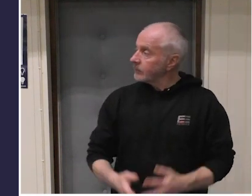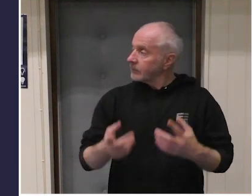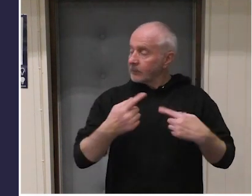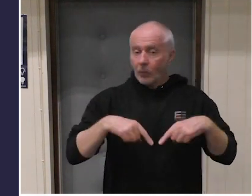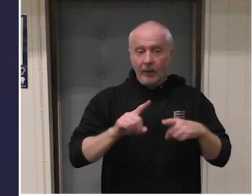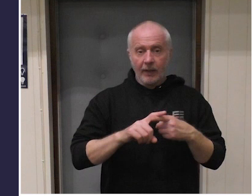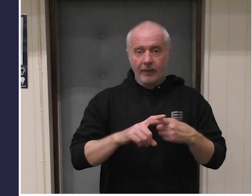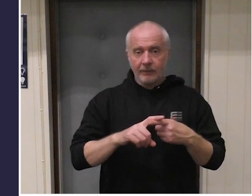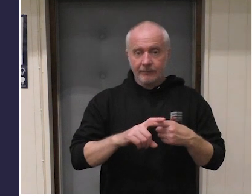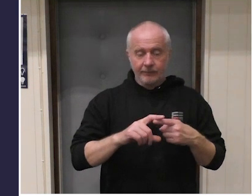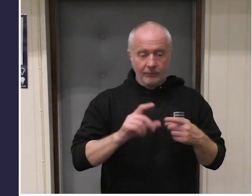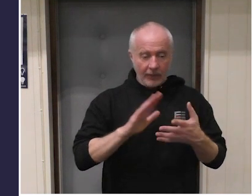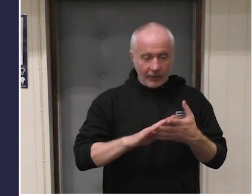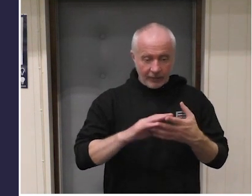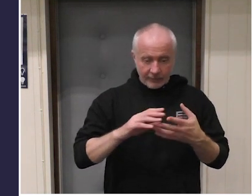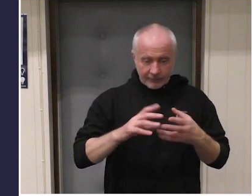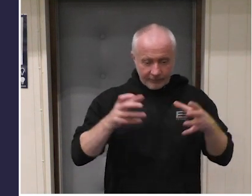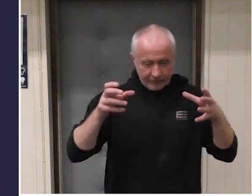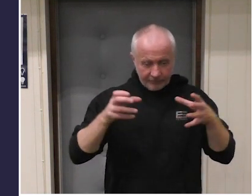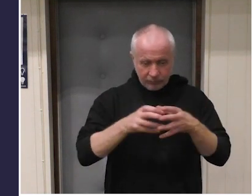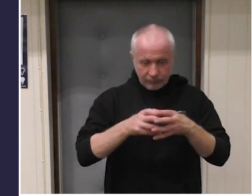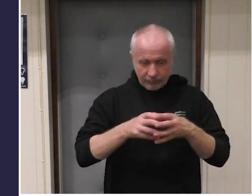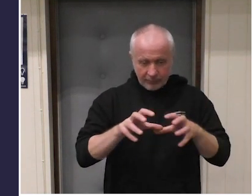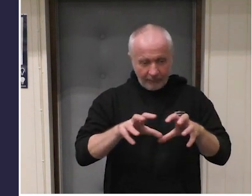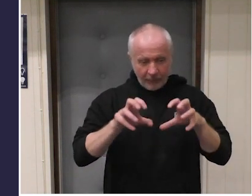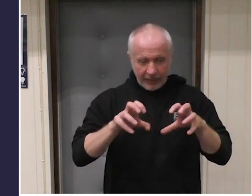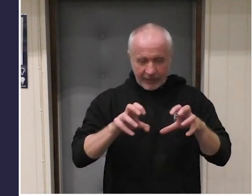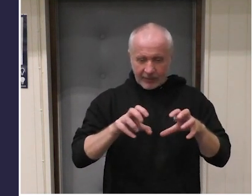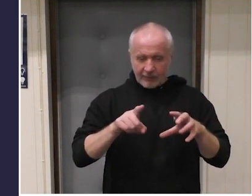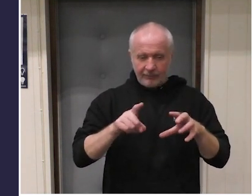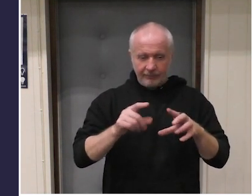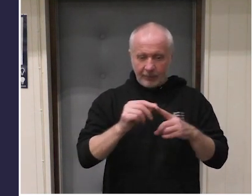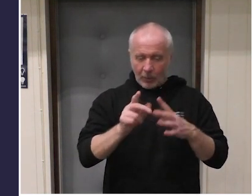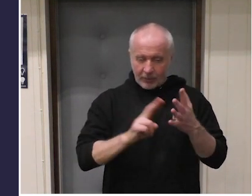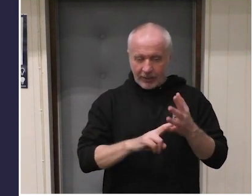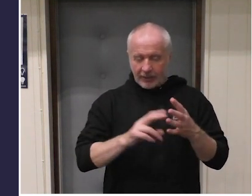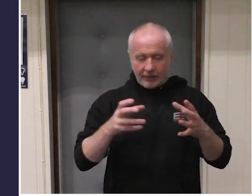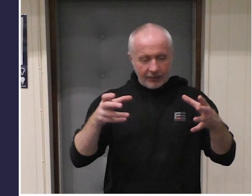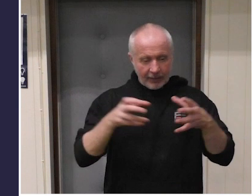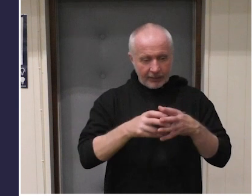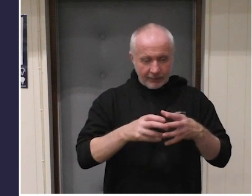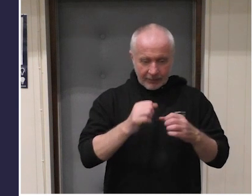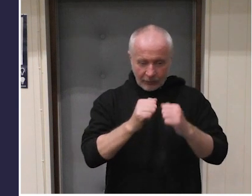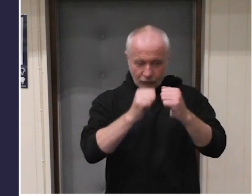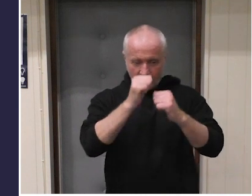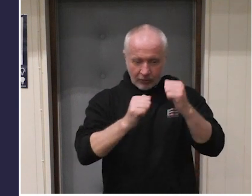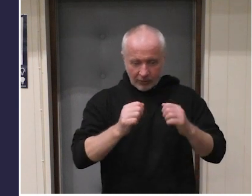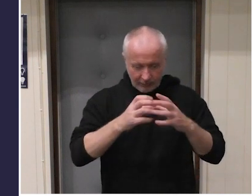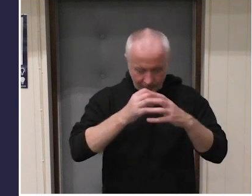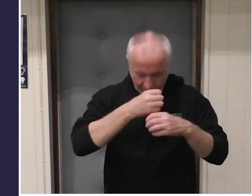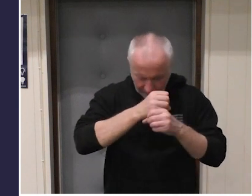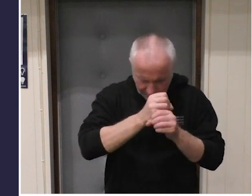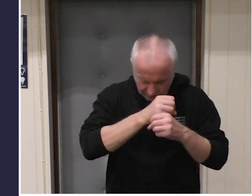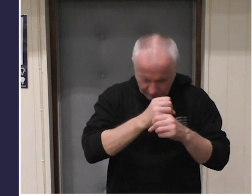crystallizing proteins and finding their structure. And so you see that so the greens are the number of different folds,